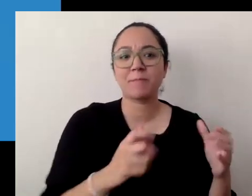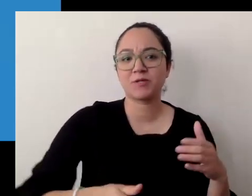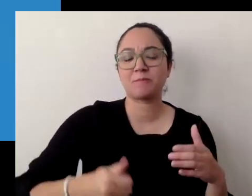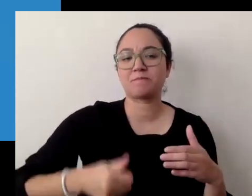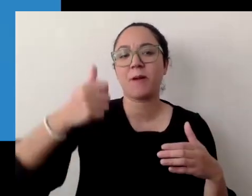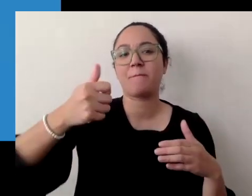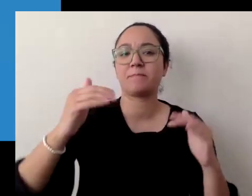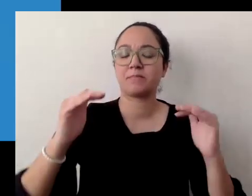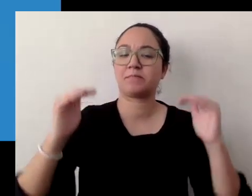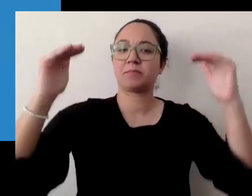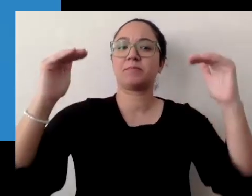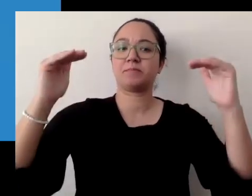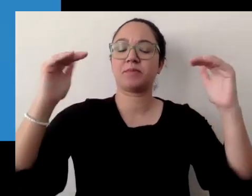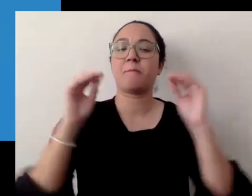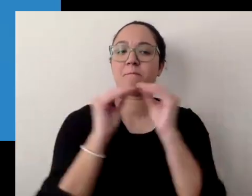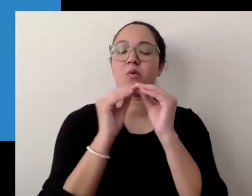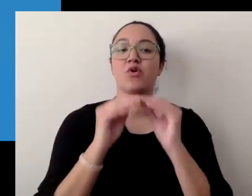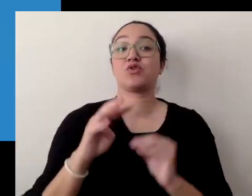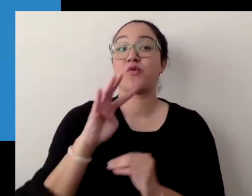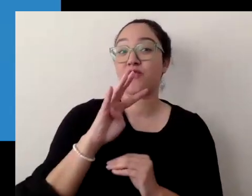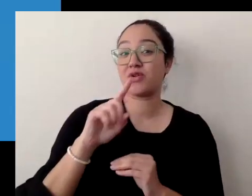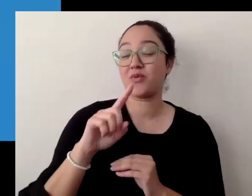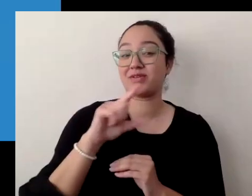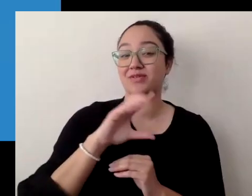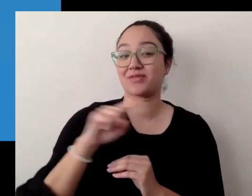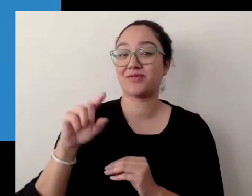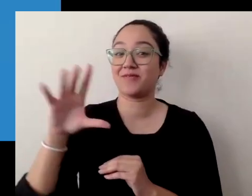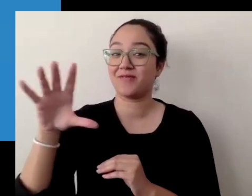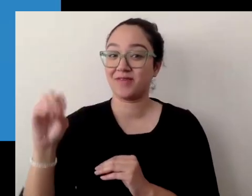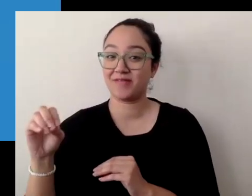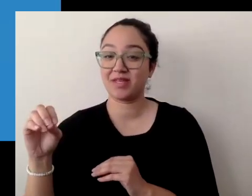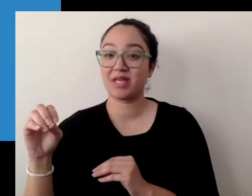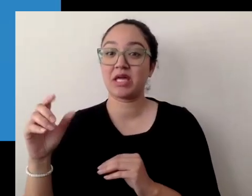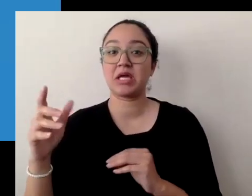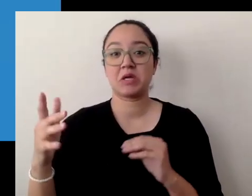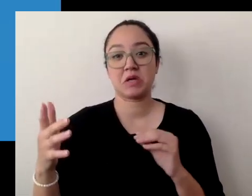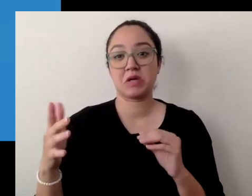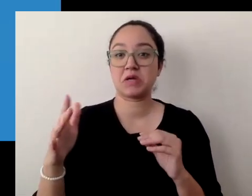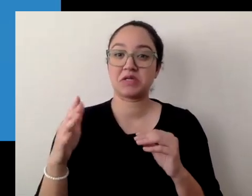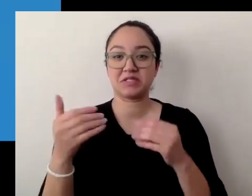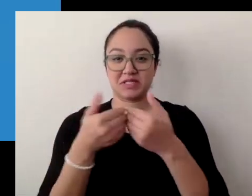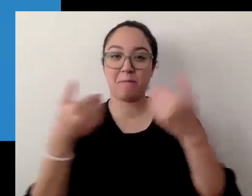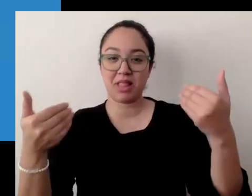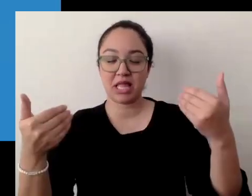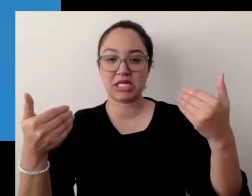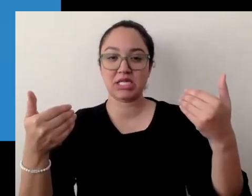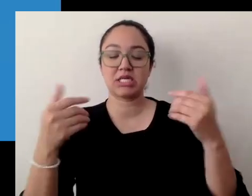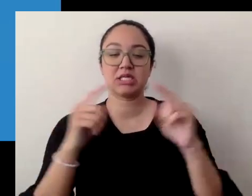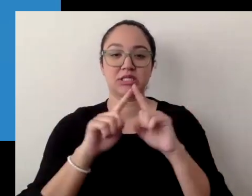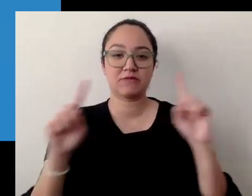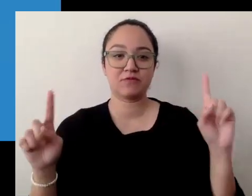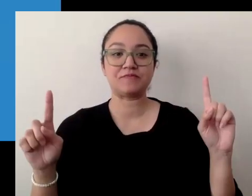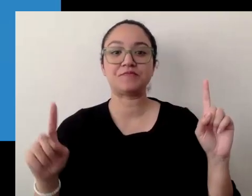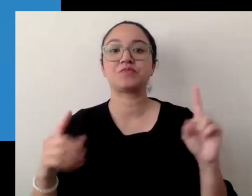bit. So we're getting our 41 to 50-year-olds is where our split is. And then